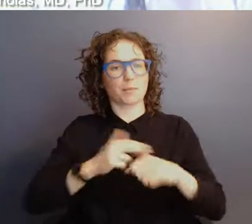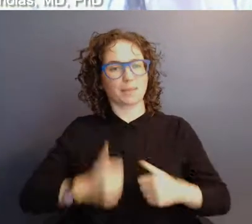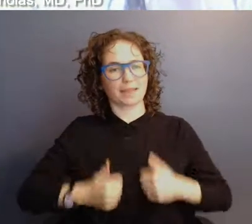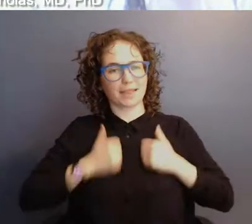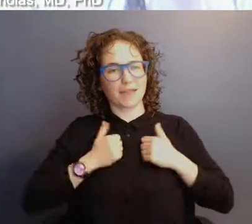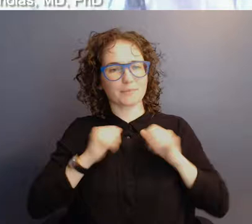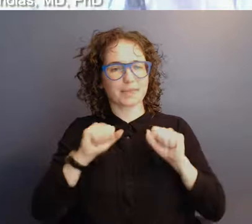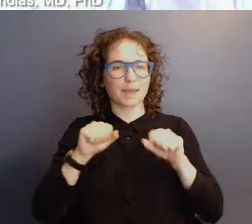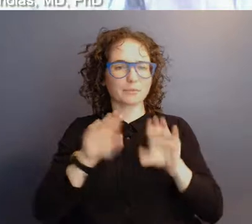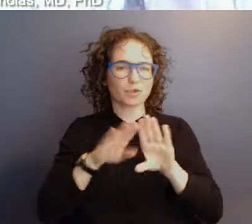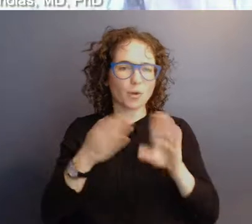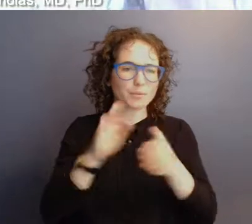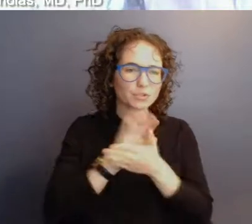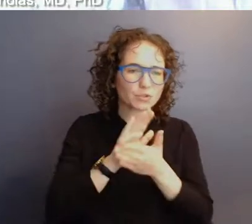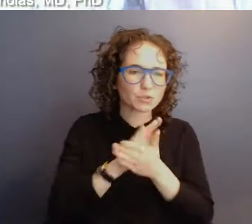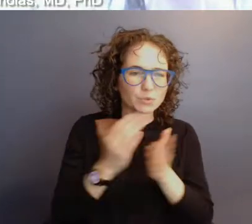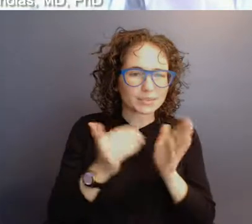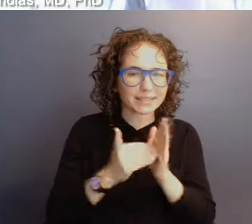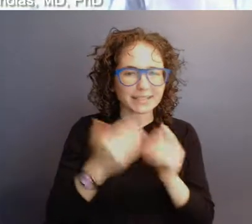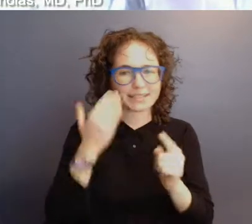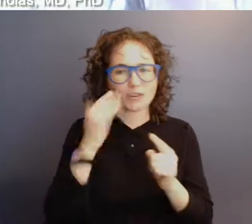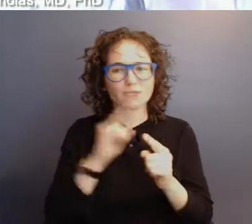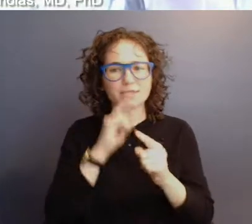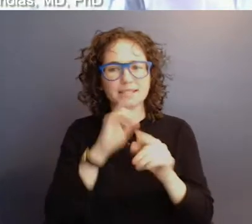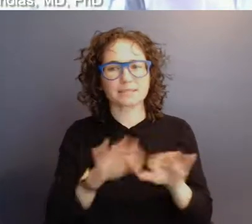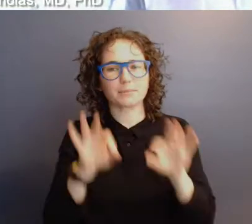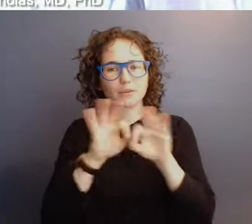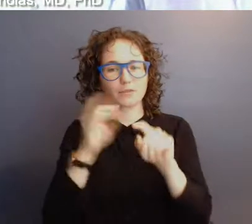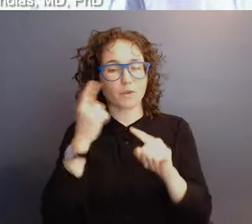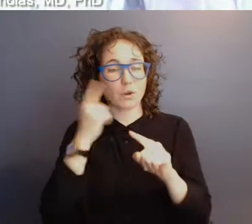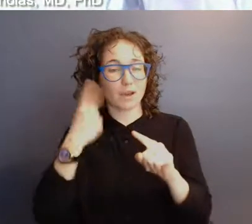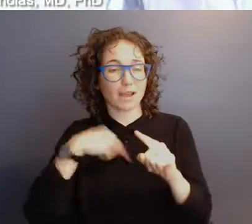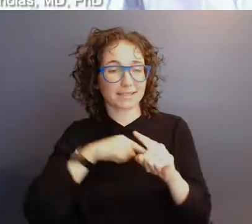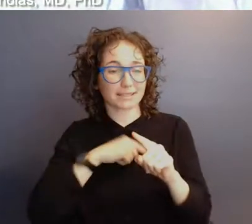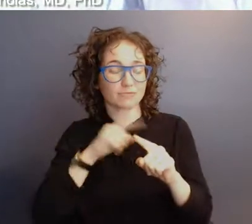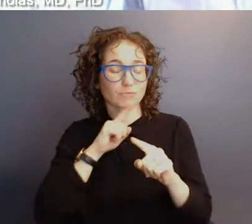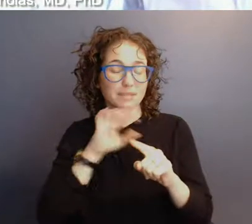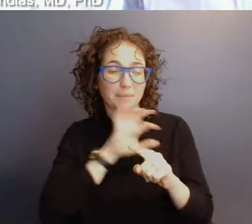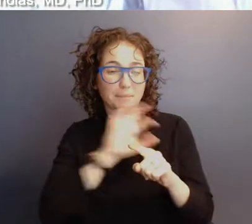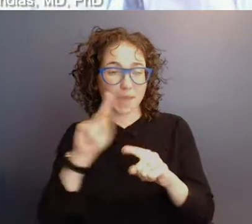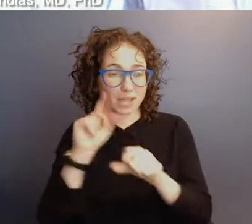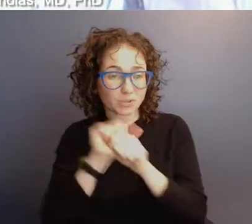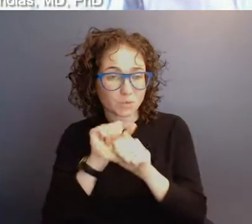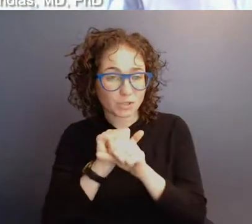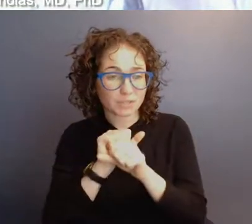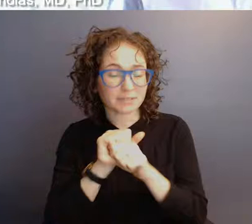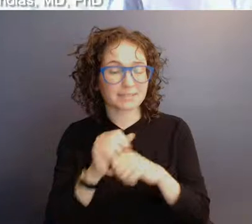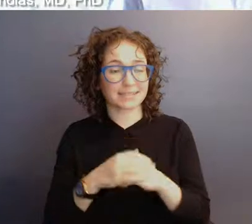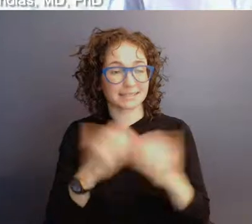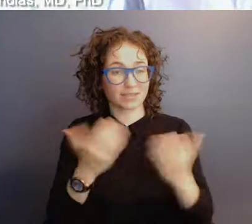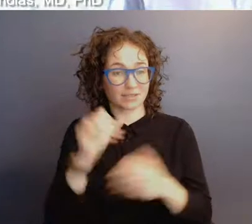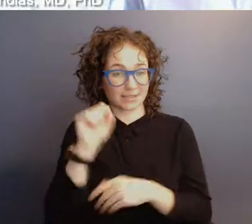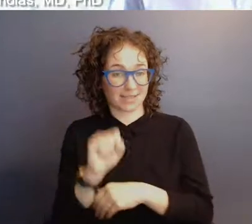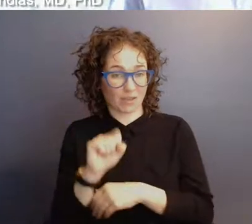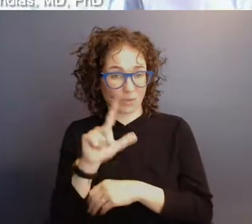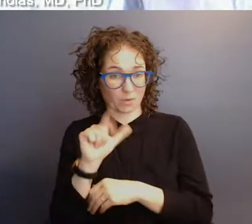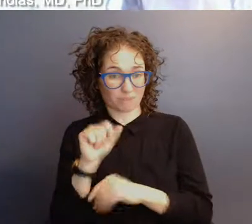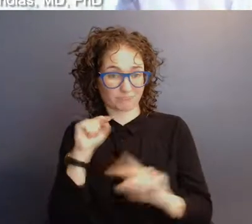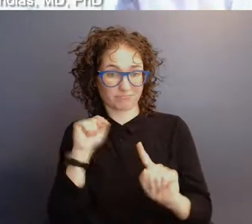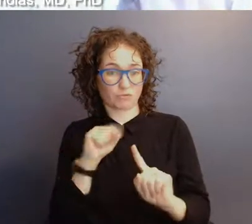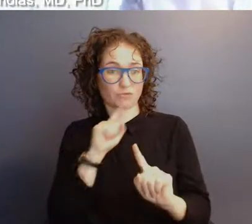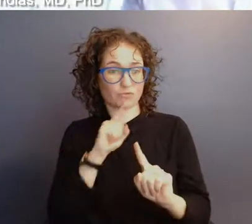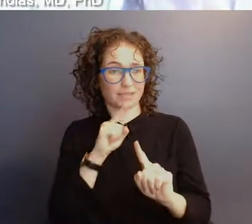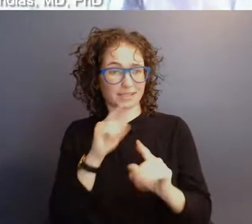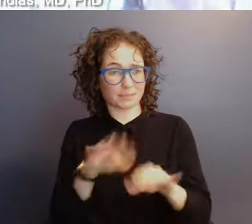That's the key to us being able to get people back to work and jobs. And here in South Louisiana, it's the key to our entertainment